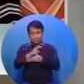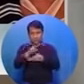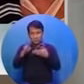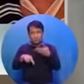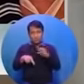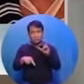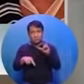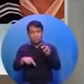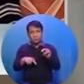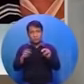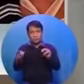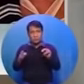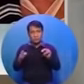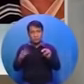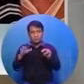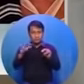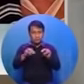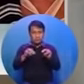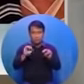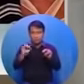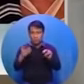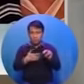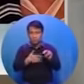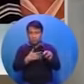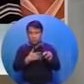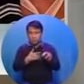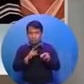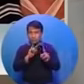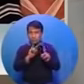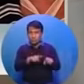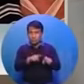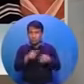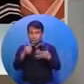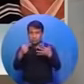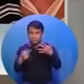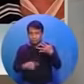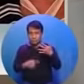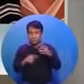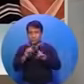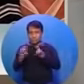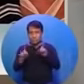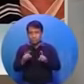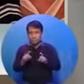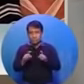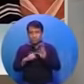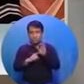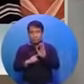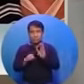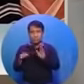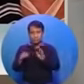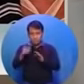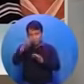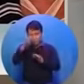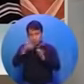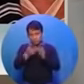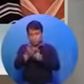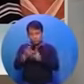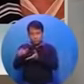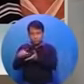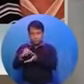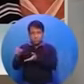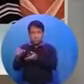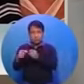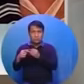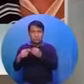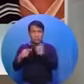no significant reactions when she answered the above listed questions. Thus, the patterns of the data produced by the examinee belongs